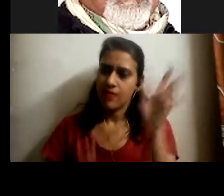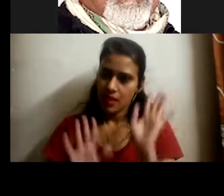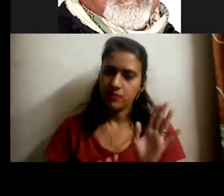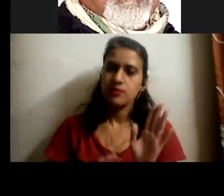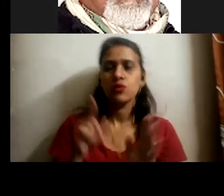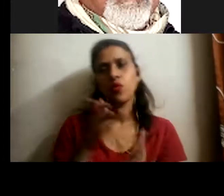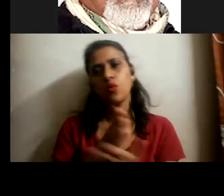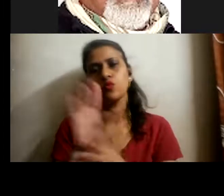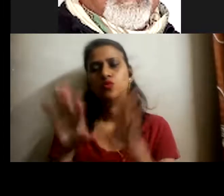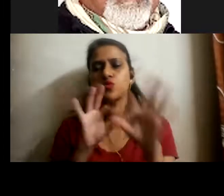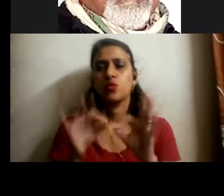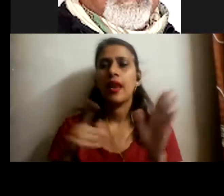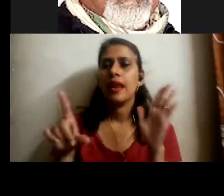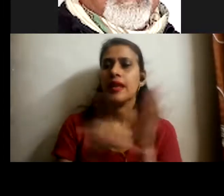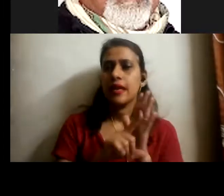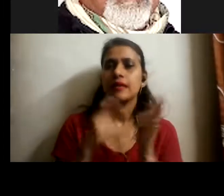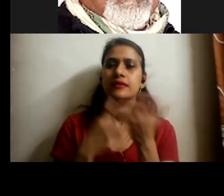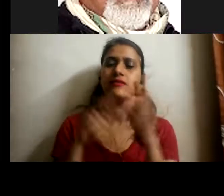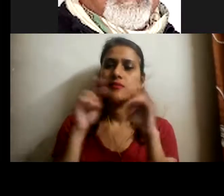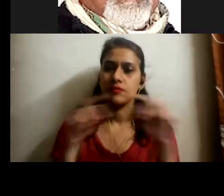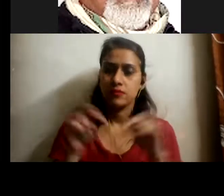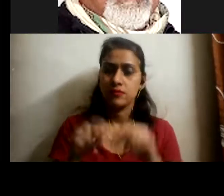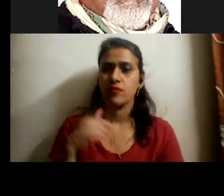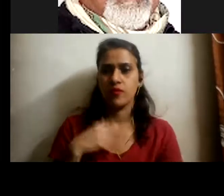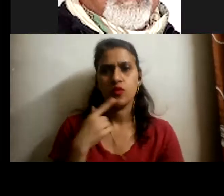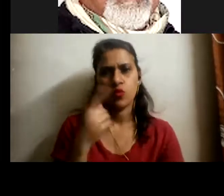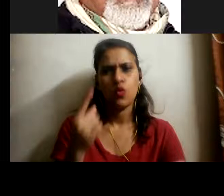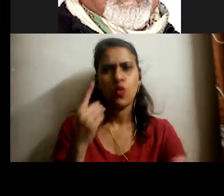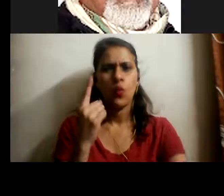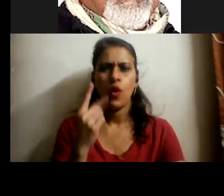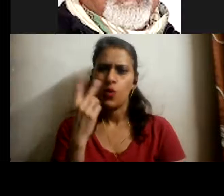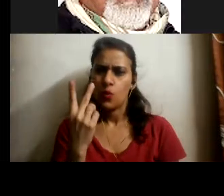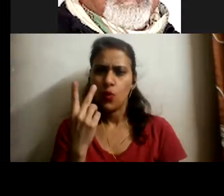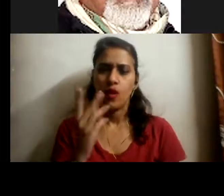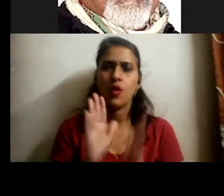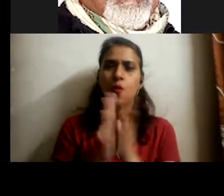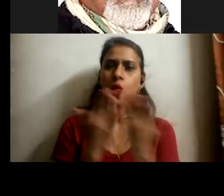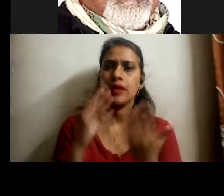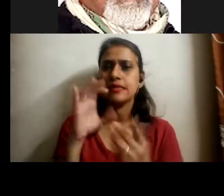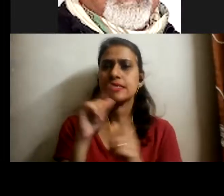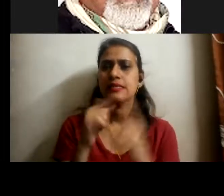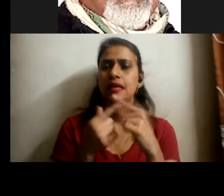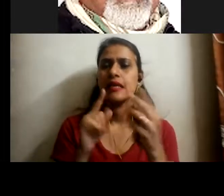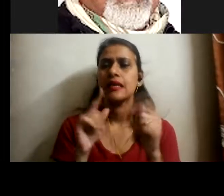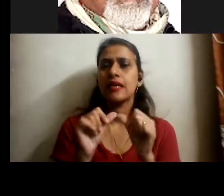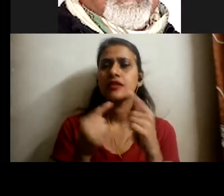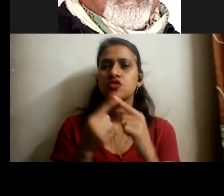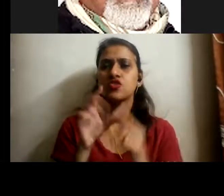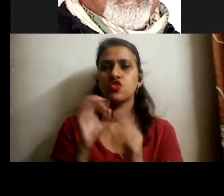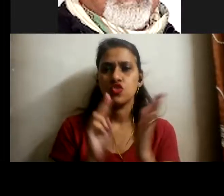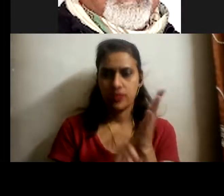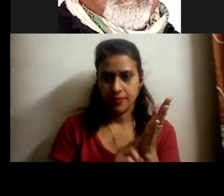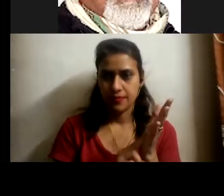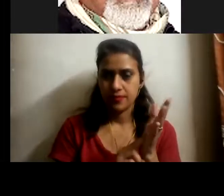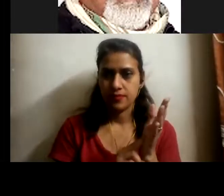legal research, I will be teaching you one or two most important, like Blue Book citation, or the most important citations. So